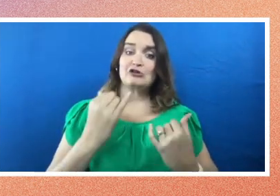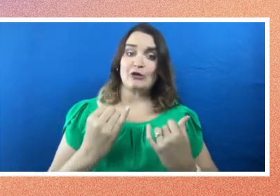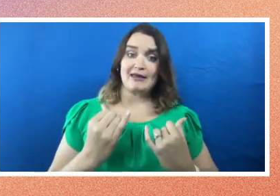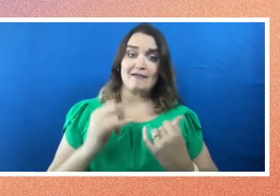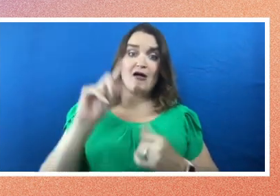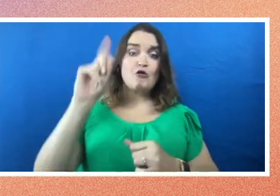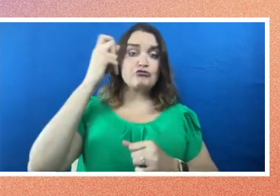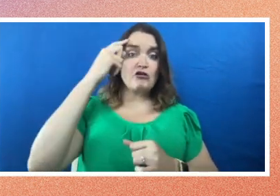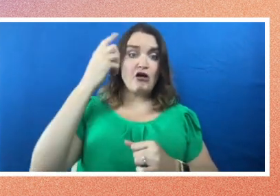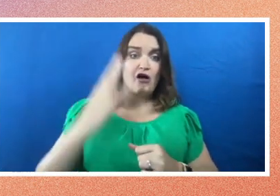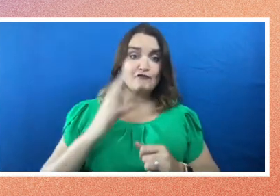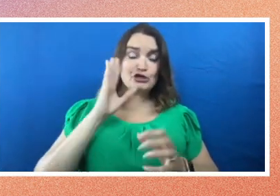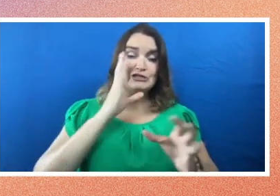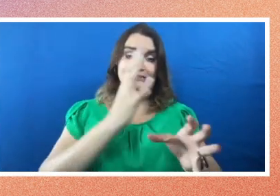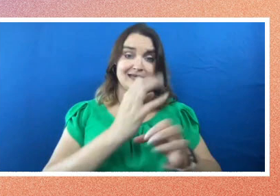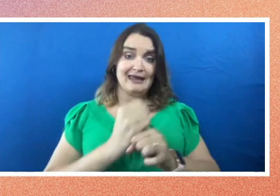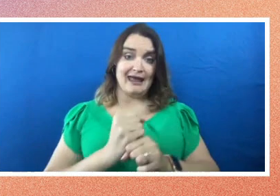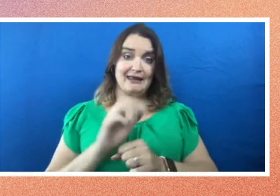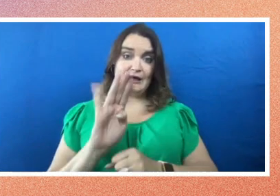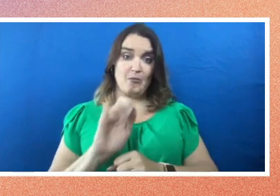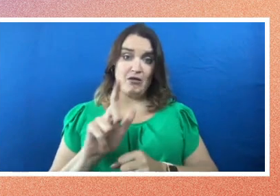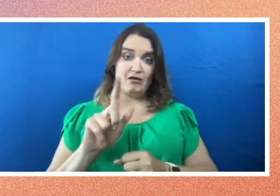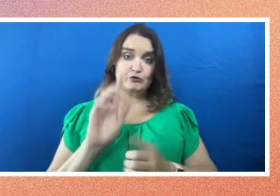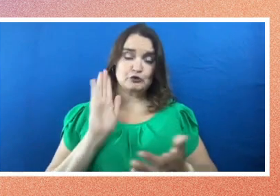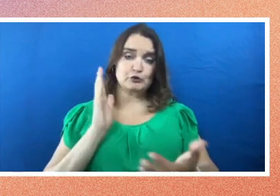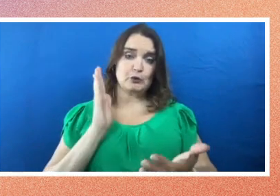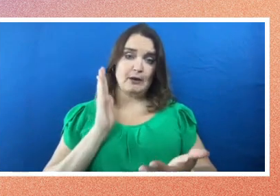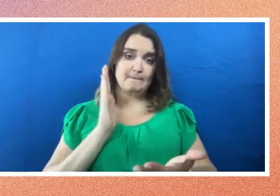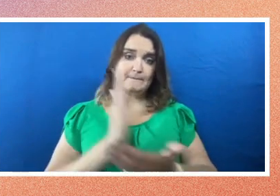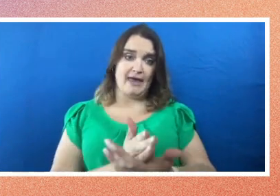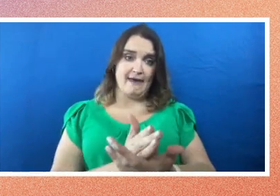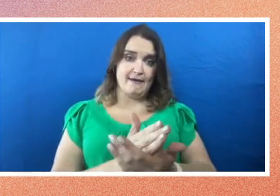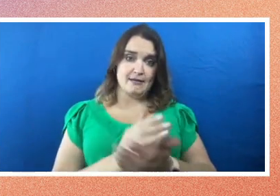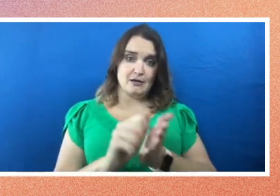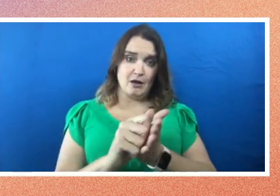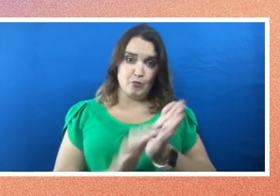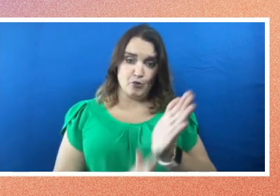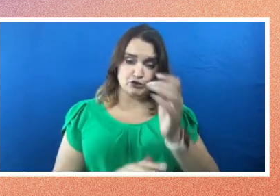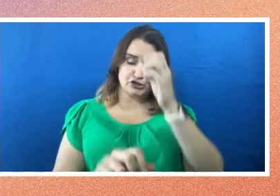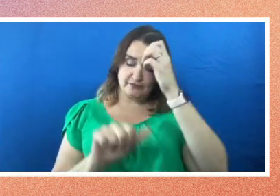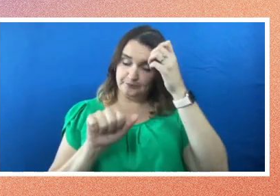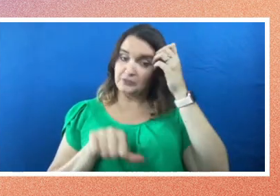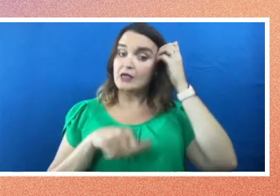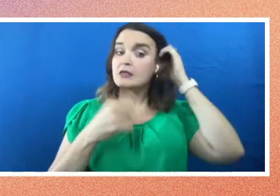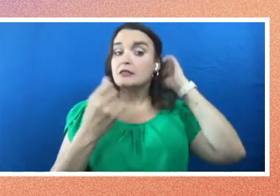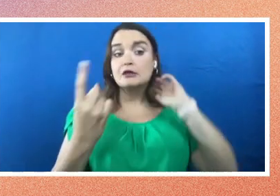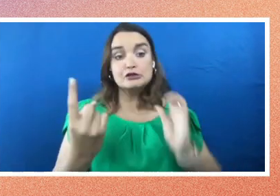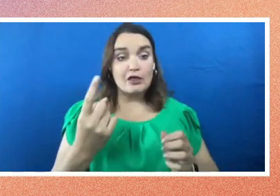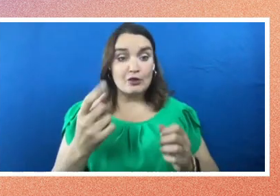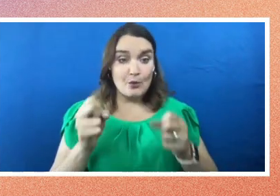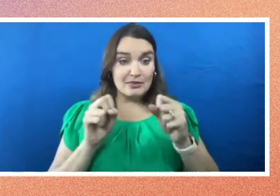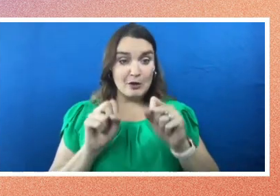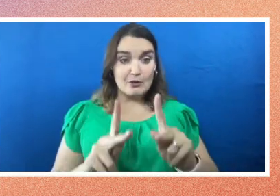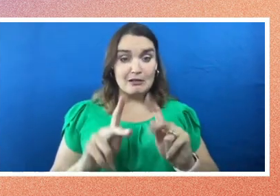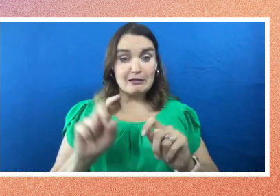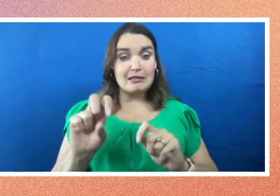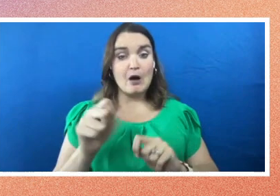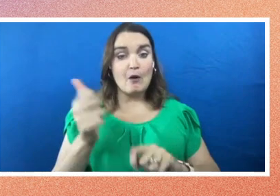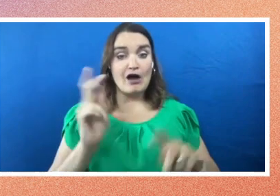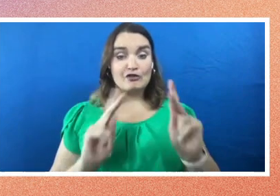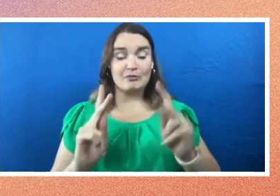functionally ban abortion. There's another one that would allow pretty much everybody to openly carry a